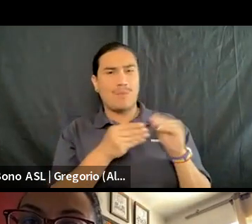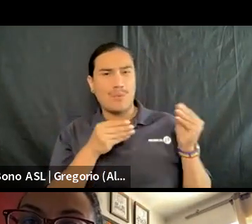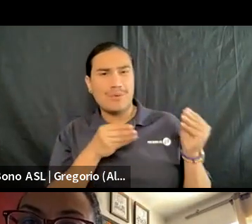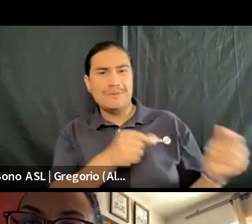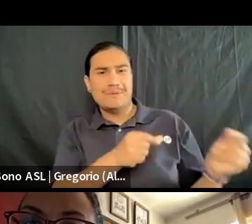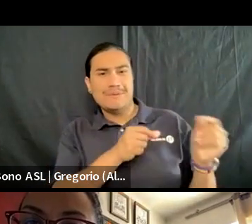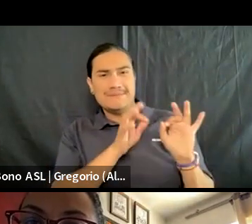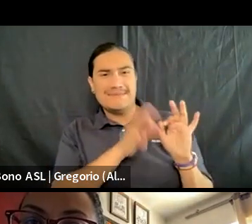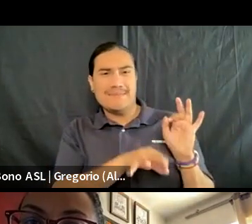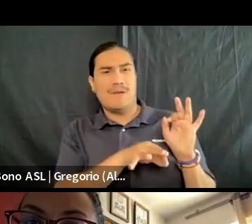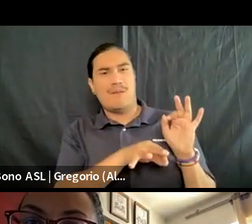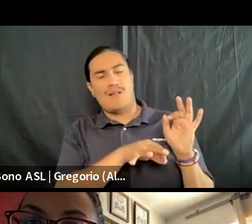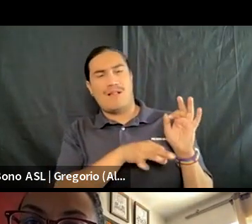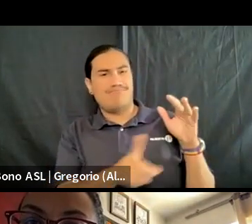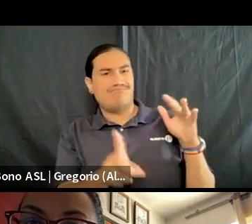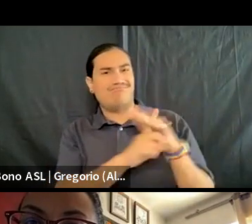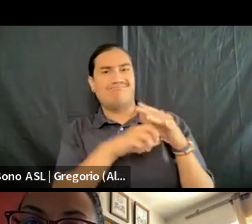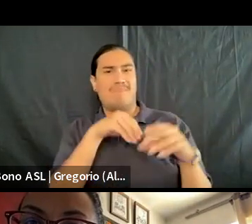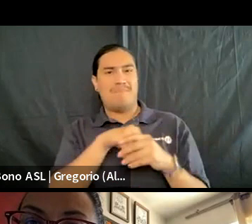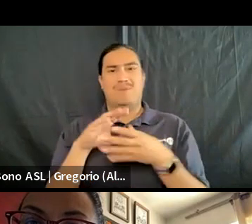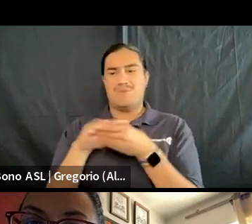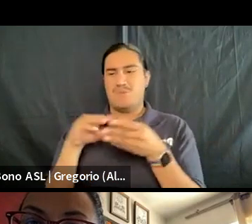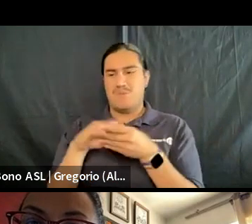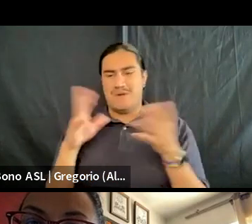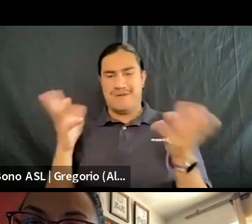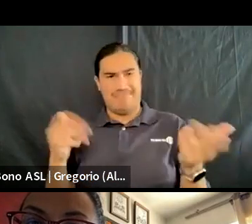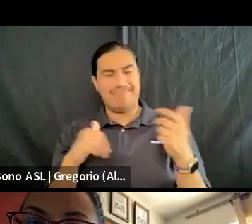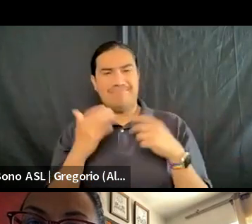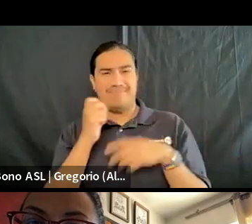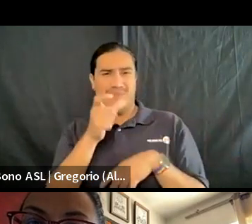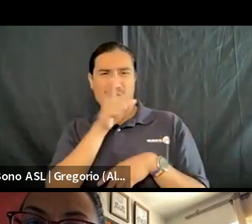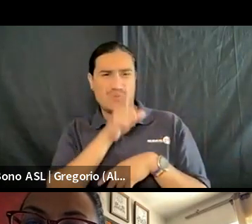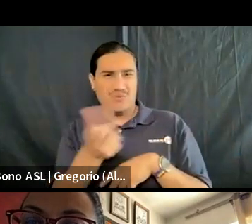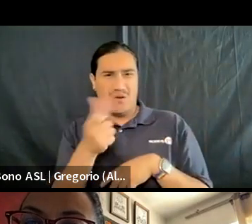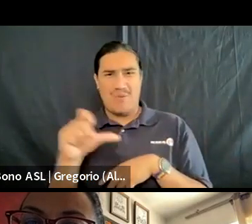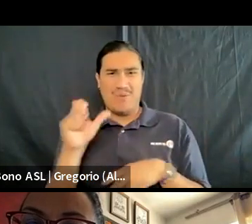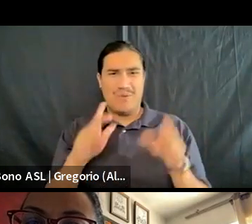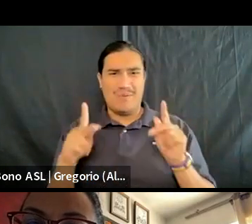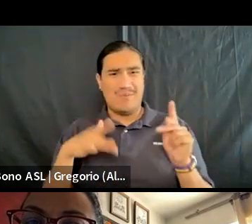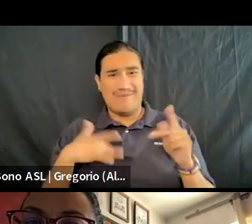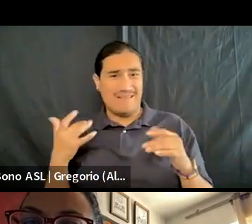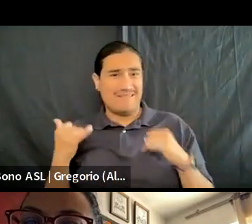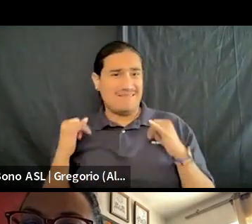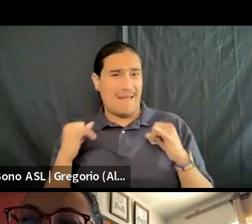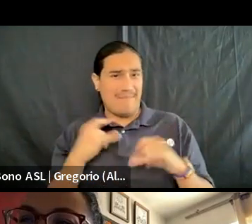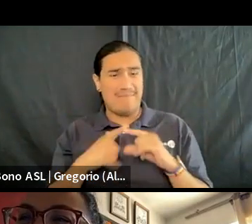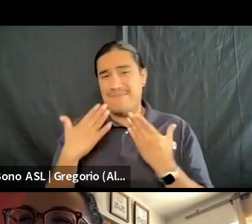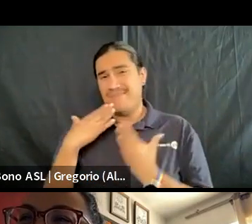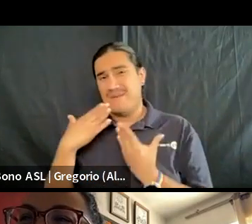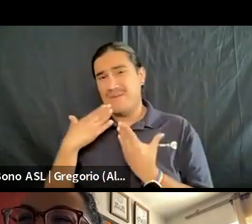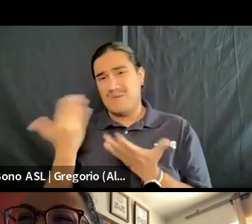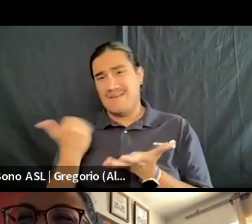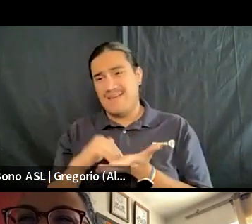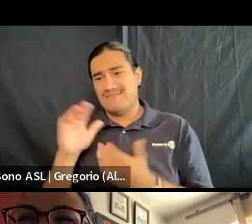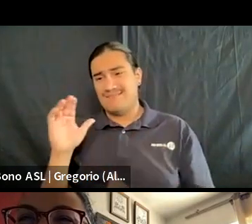and the plot just seemed to, I don't know if anyone else felt that way, but that's how I felt. Thank you again, Cándido.